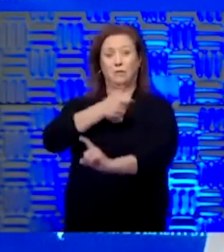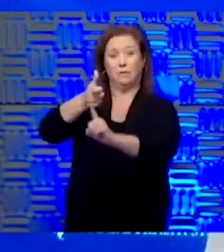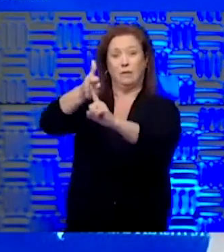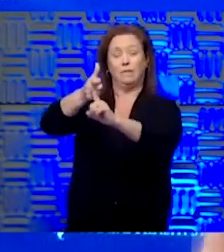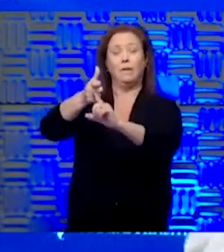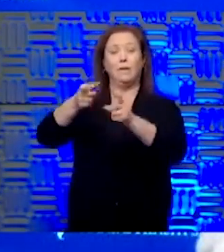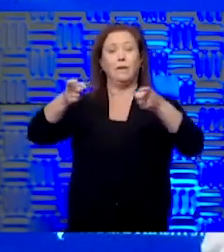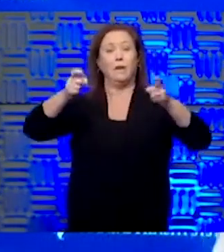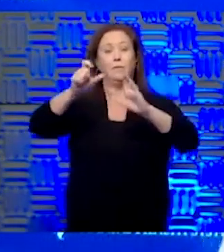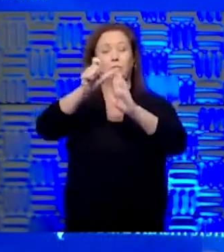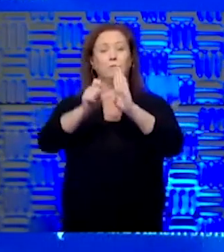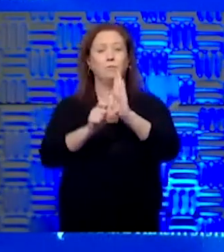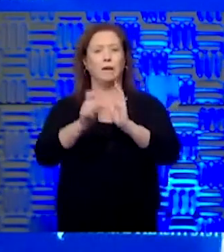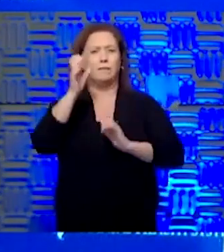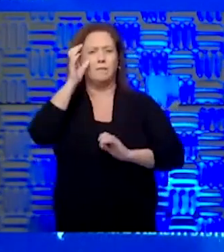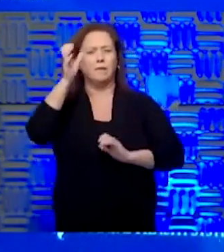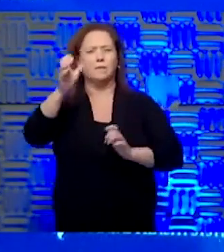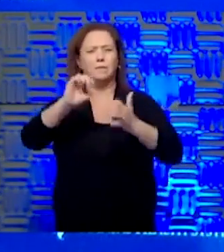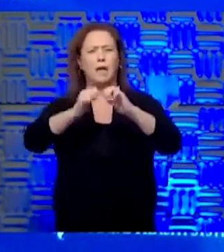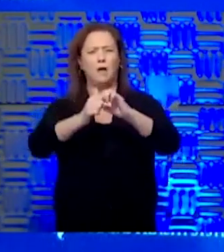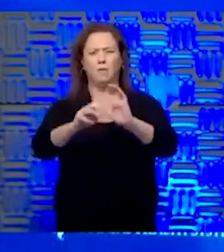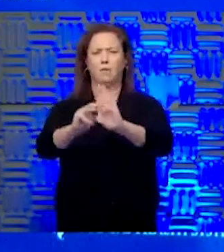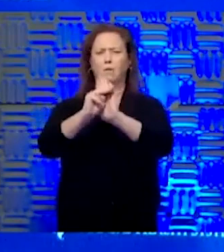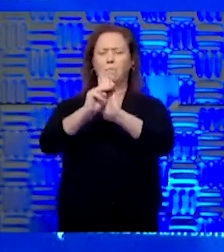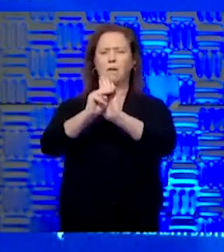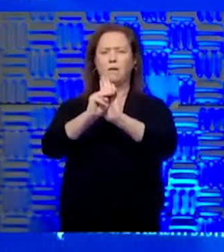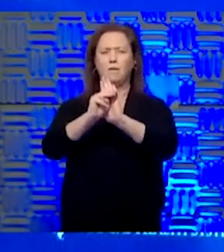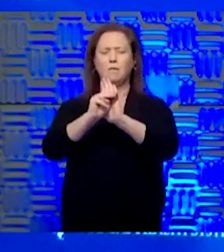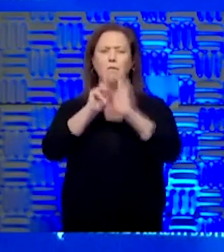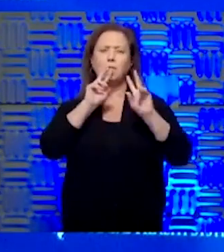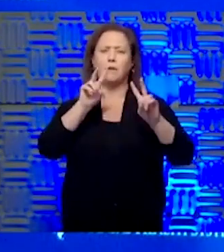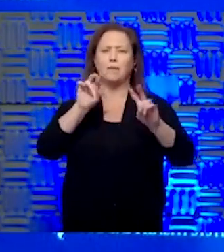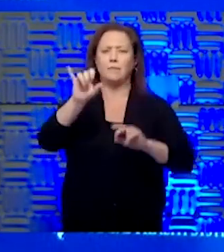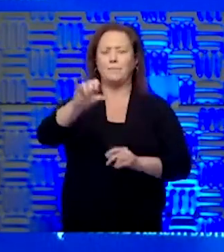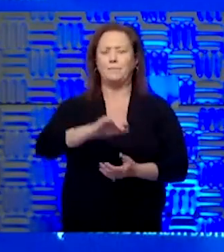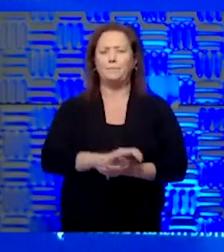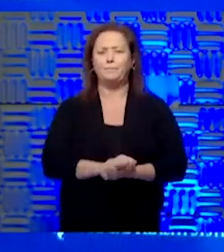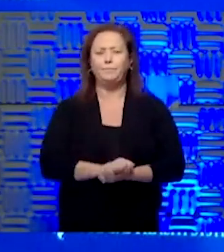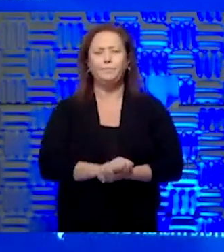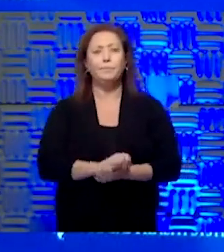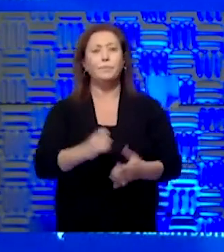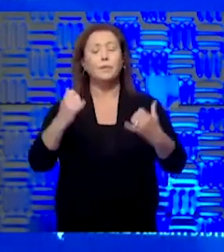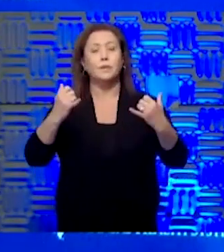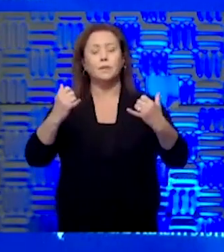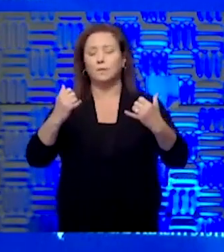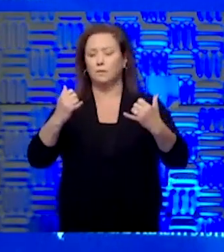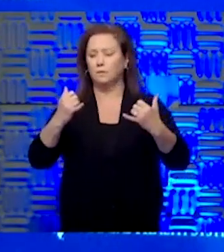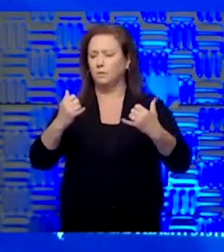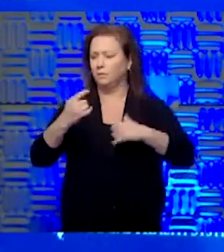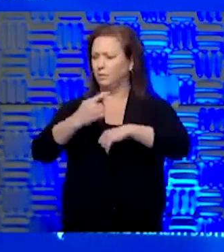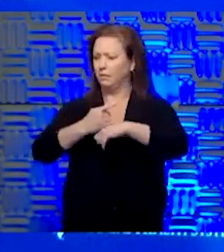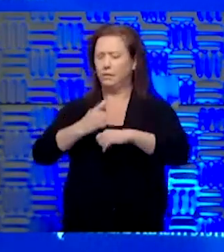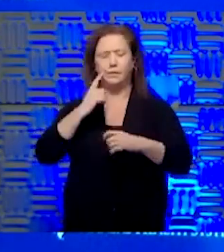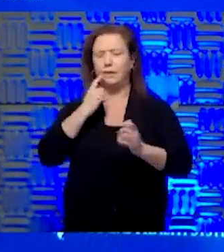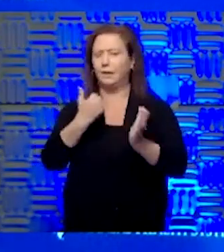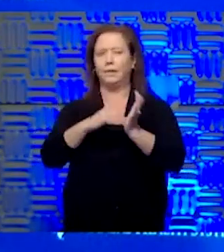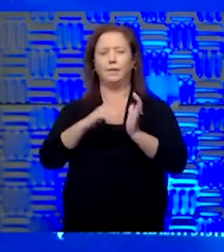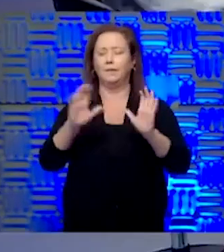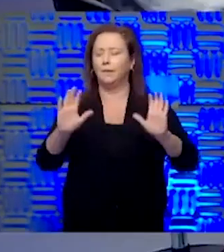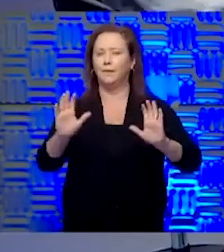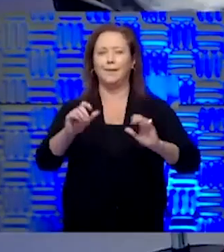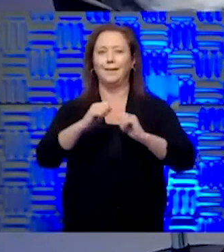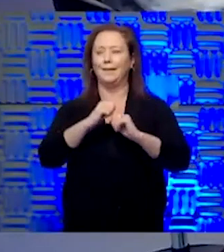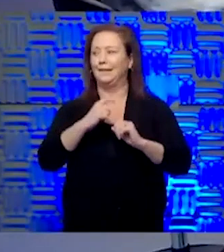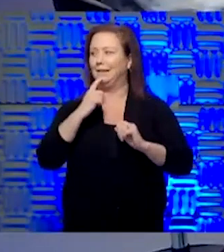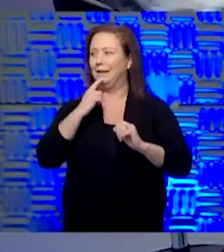well as this concept of how are we going to model looking at there. So David, did I go again? Do you